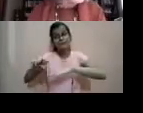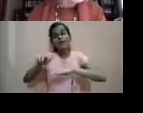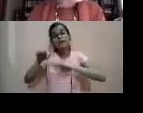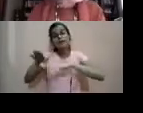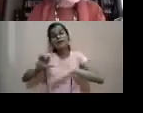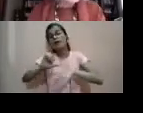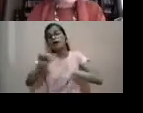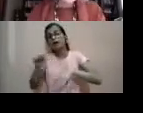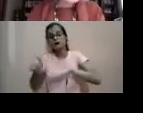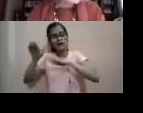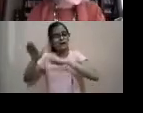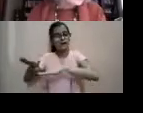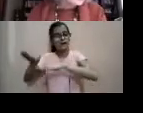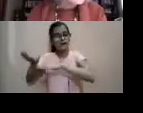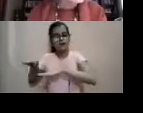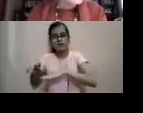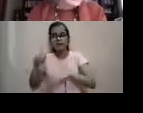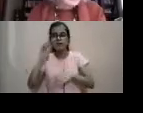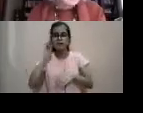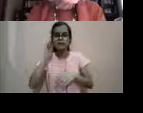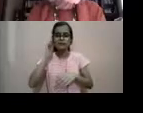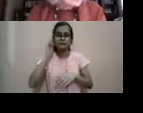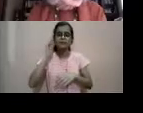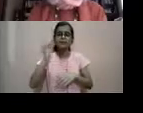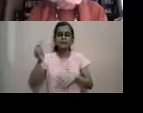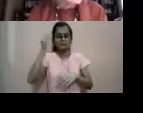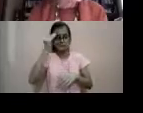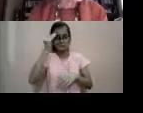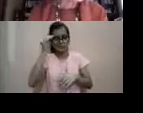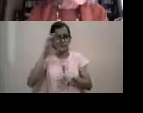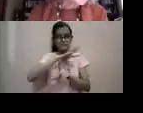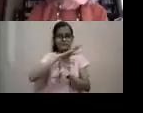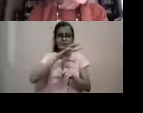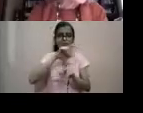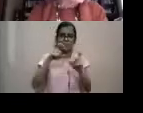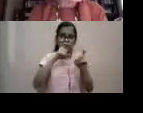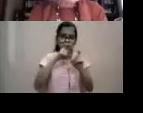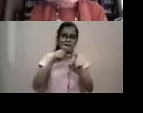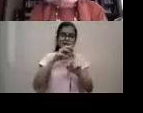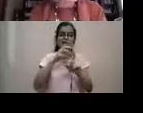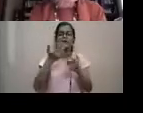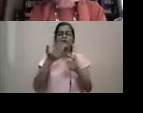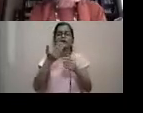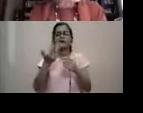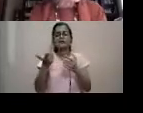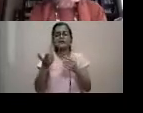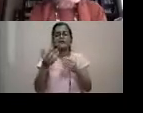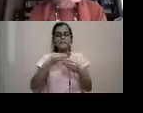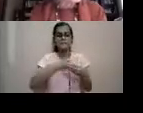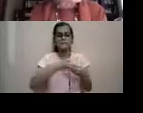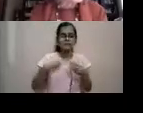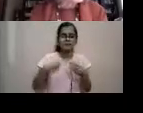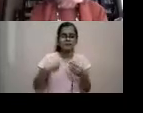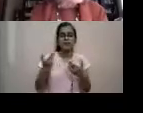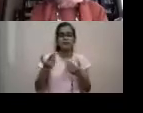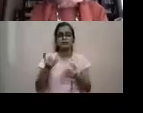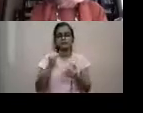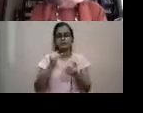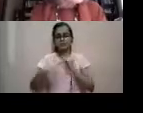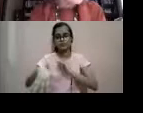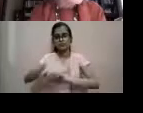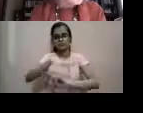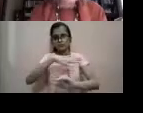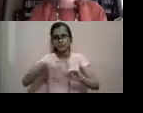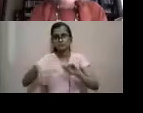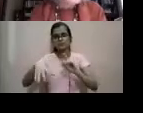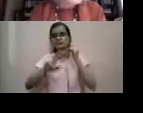allows for needed care, knowledge, culture, technology, political and social economic goods, the sine